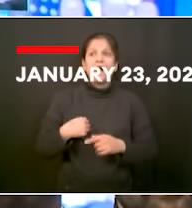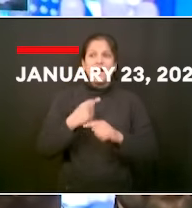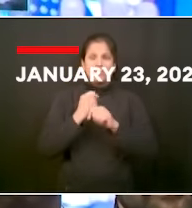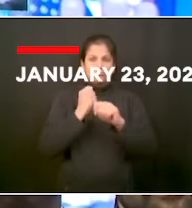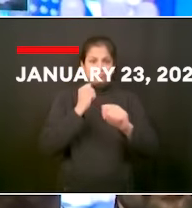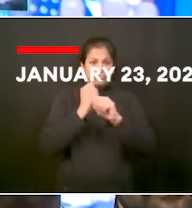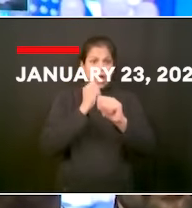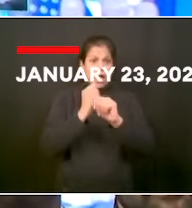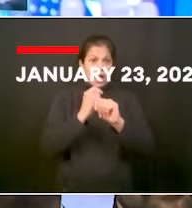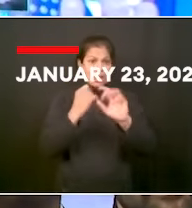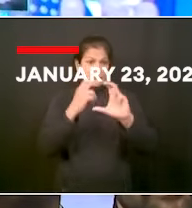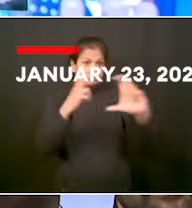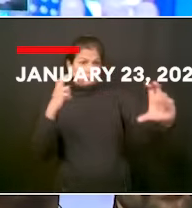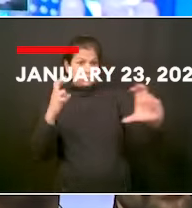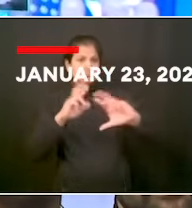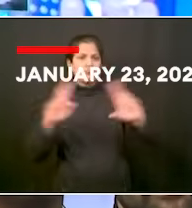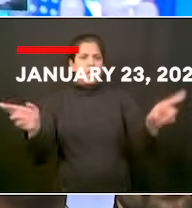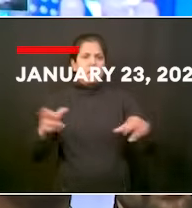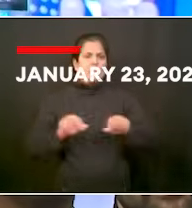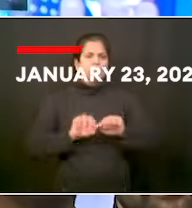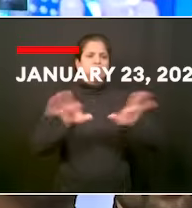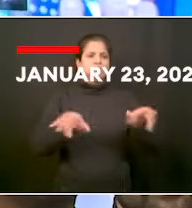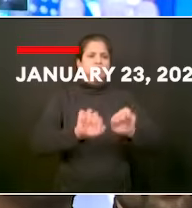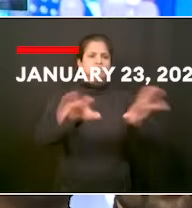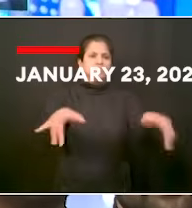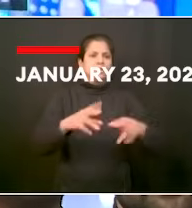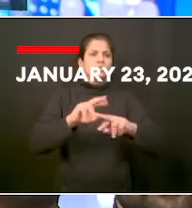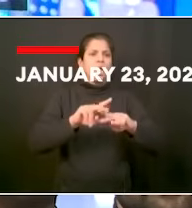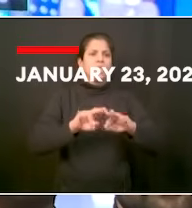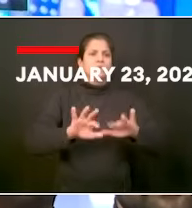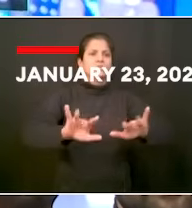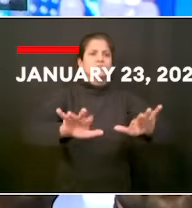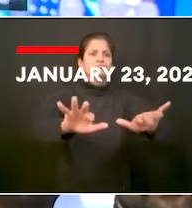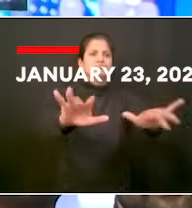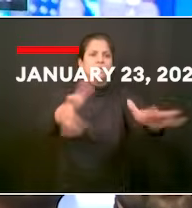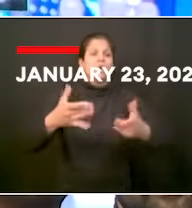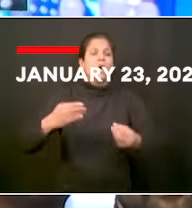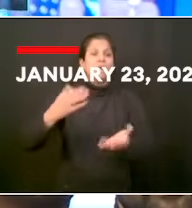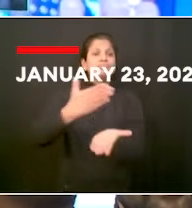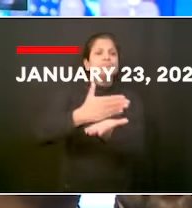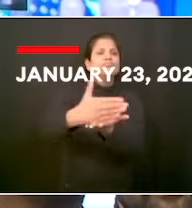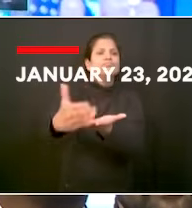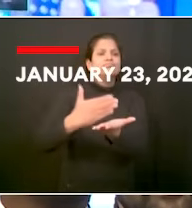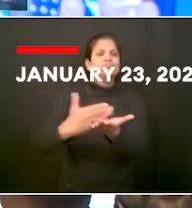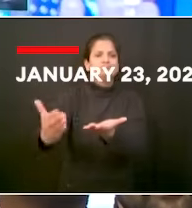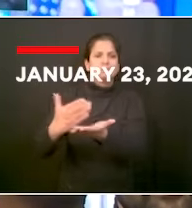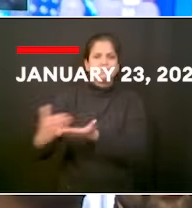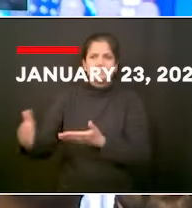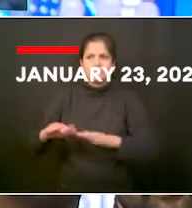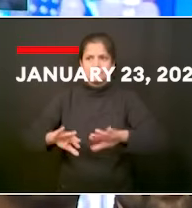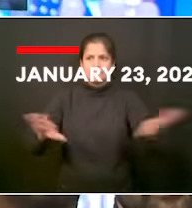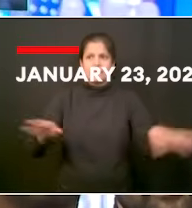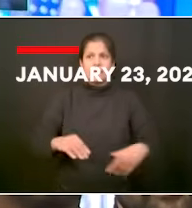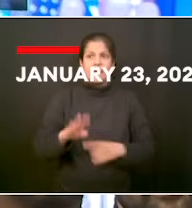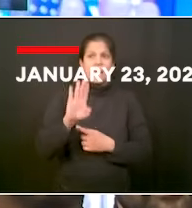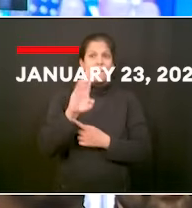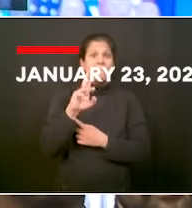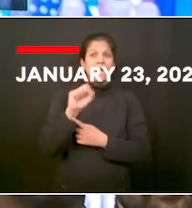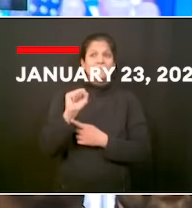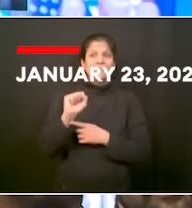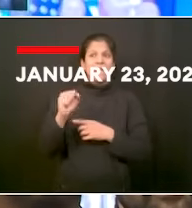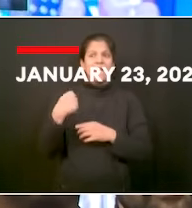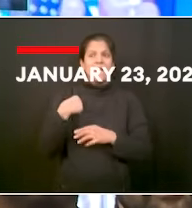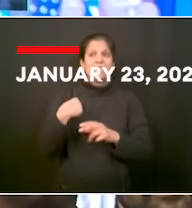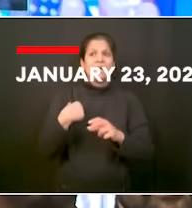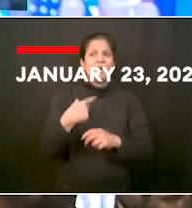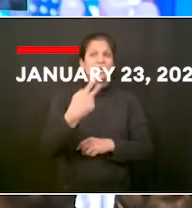Articulated buses, those longer buses, will be taken out of service for safety reasons, but otherwise the entire bus fleet